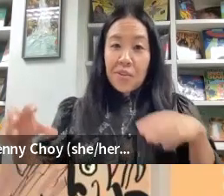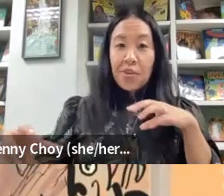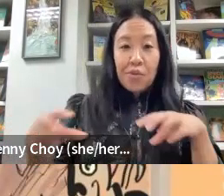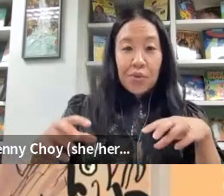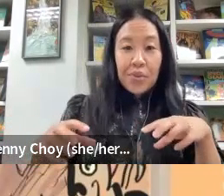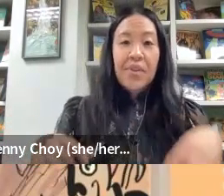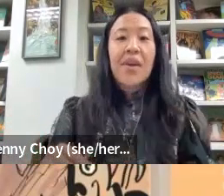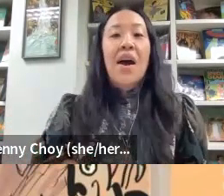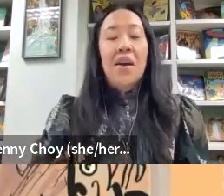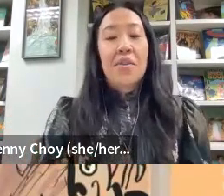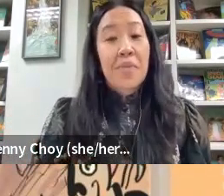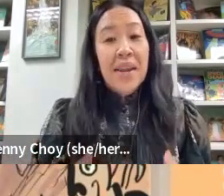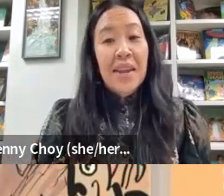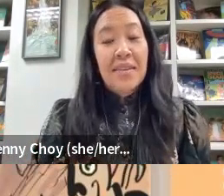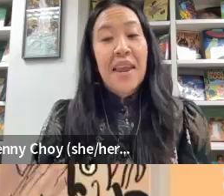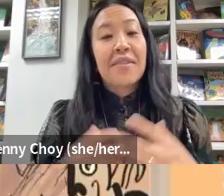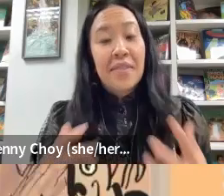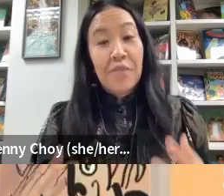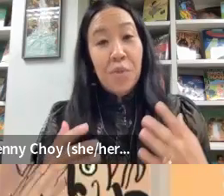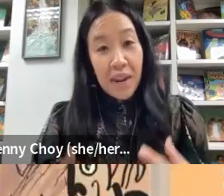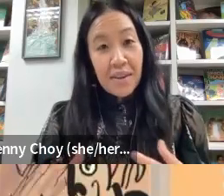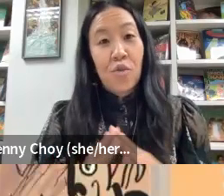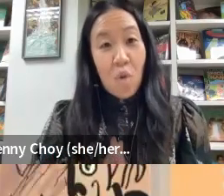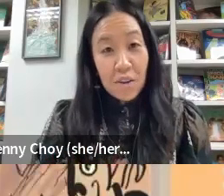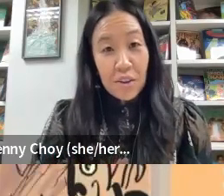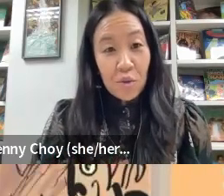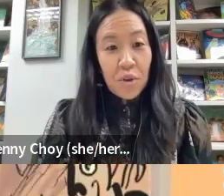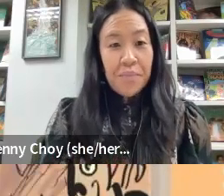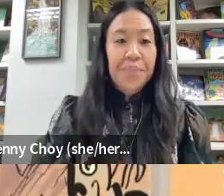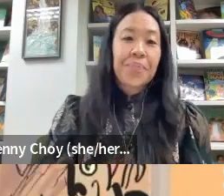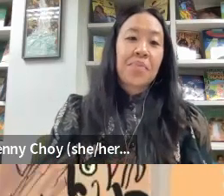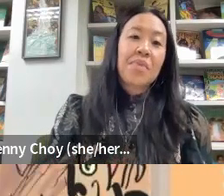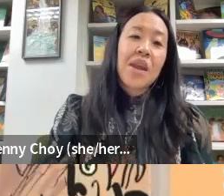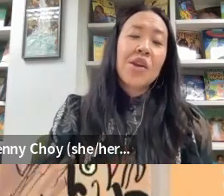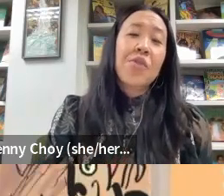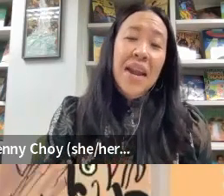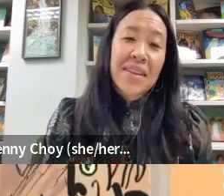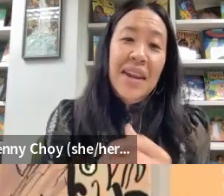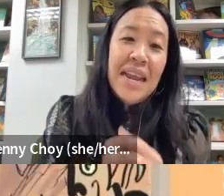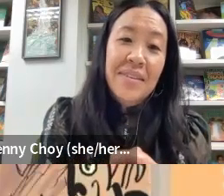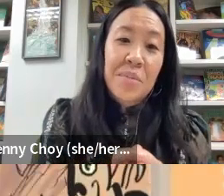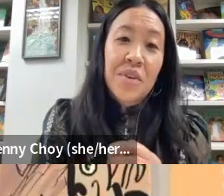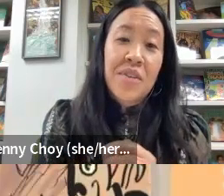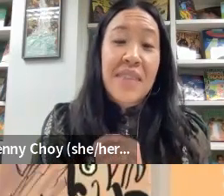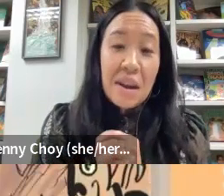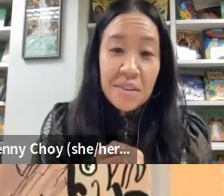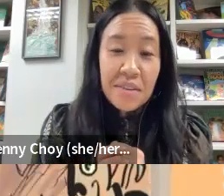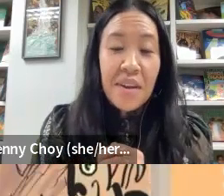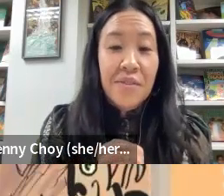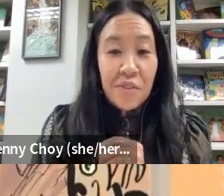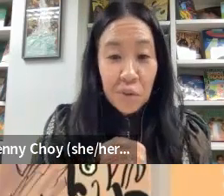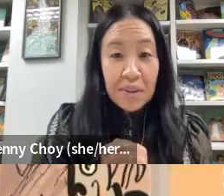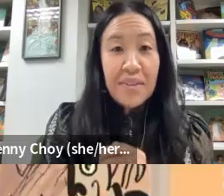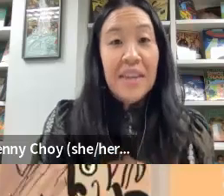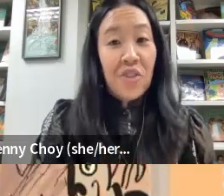posted on certain routes to provide kids a safe way to walk to school. Greg dedicates the book to the thousands